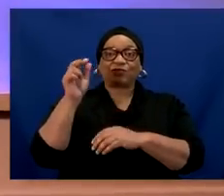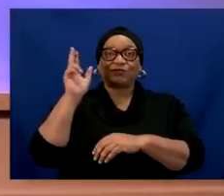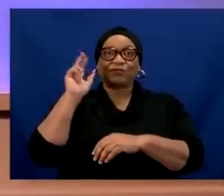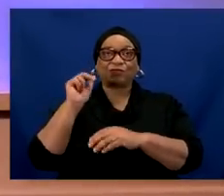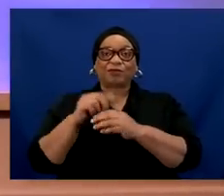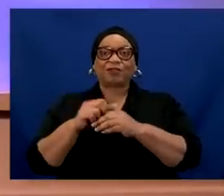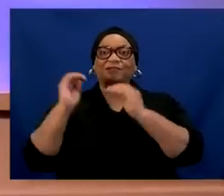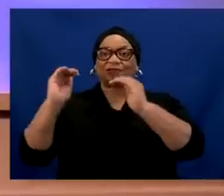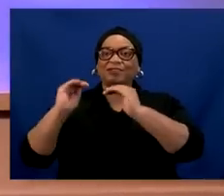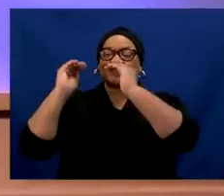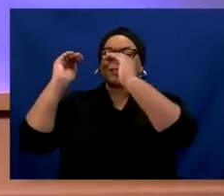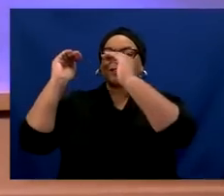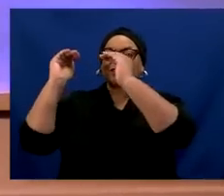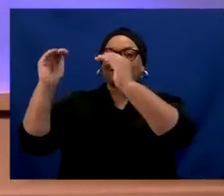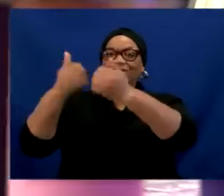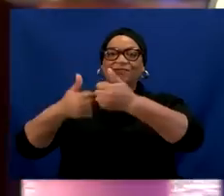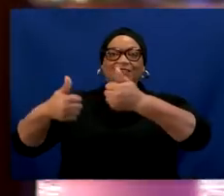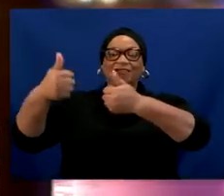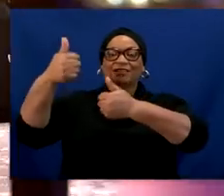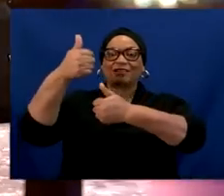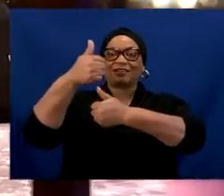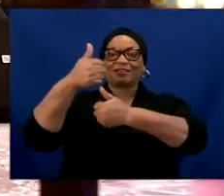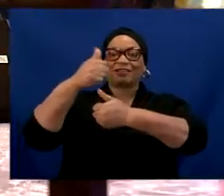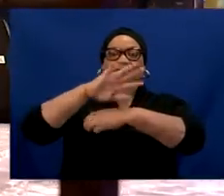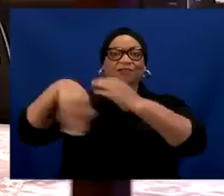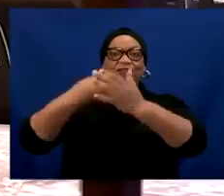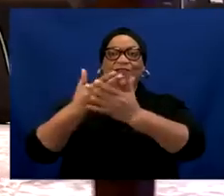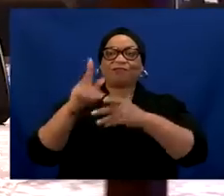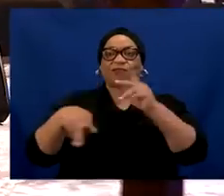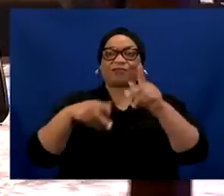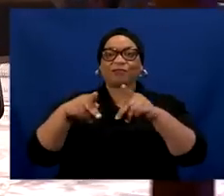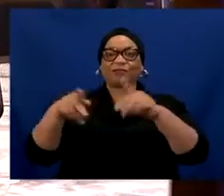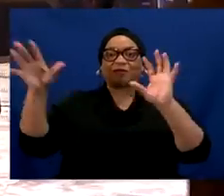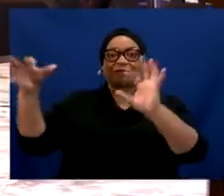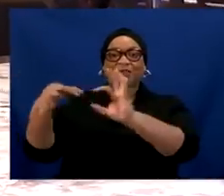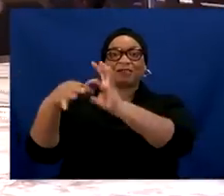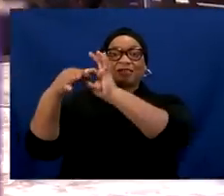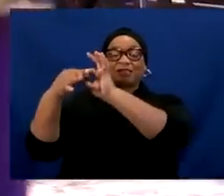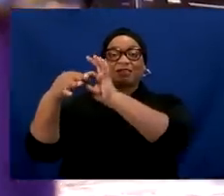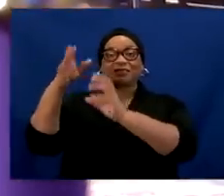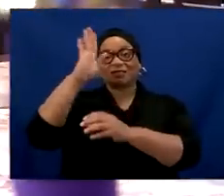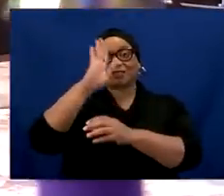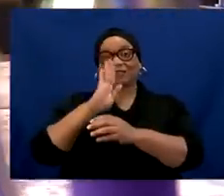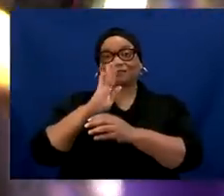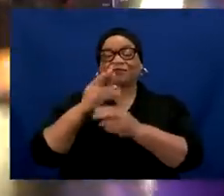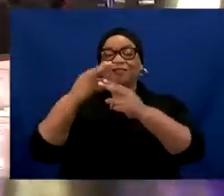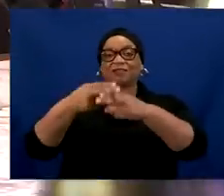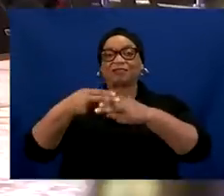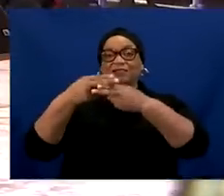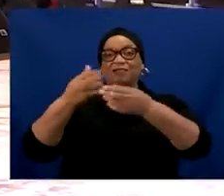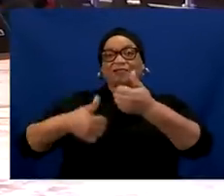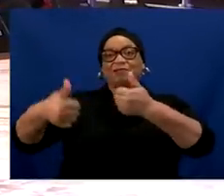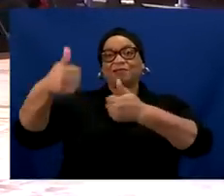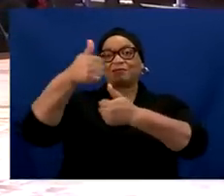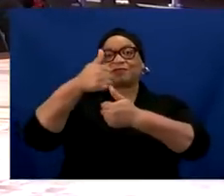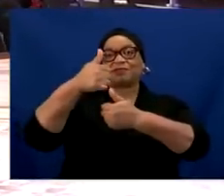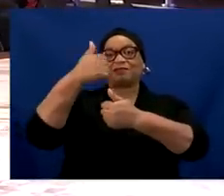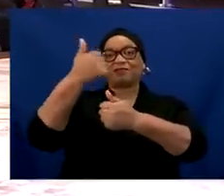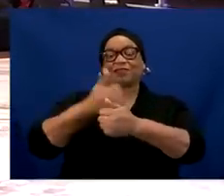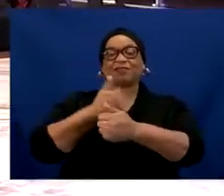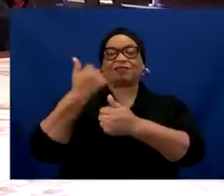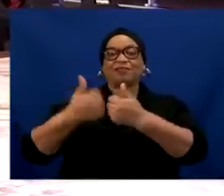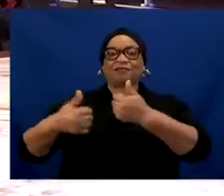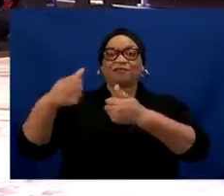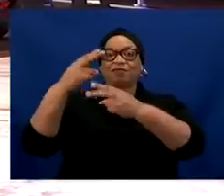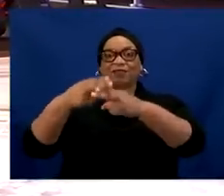that should be lifted high among all of God's people. It is the name that is above every name, the name